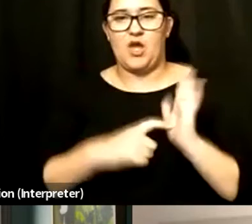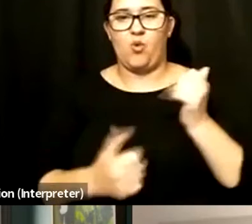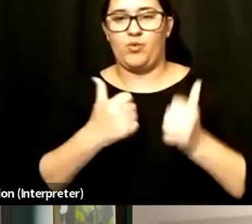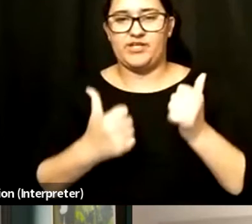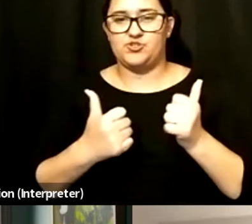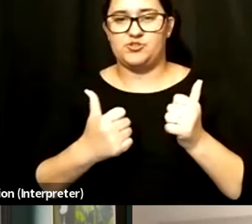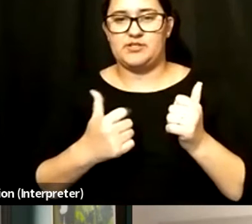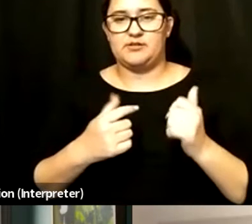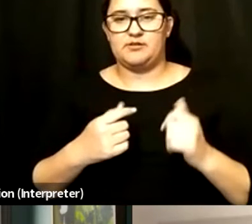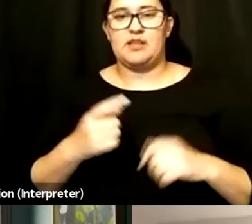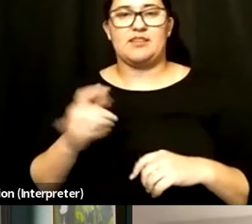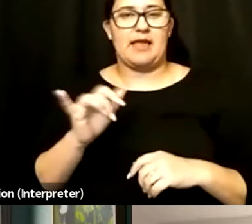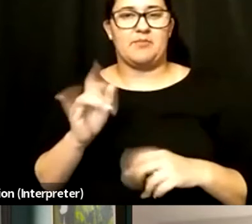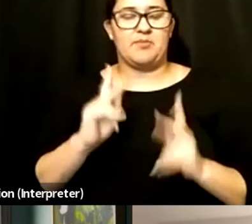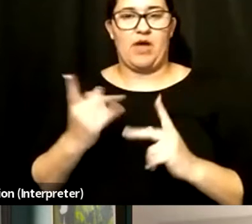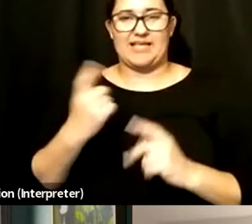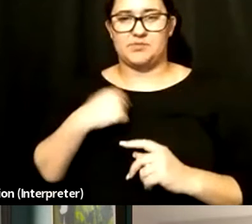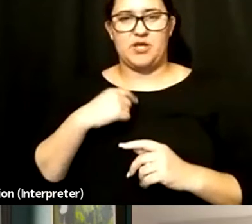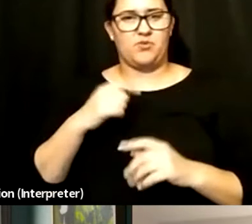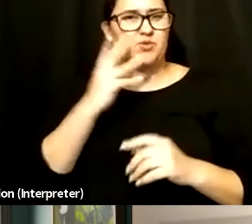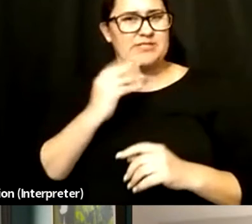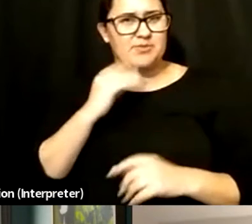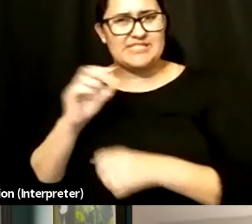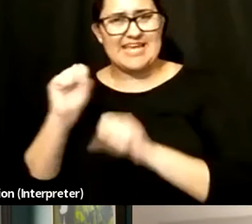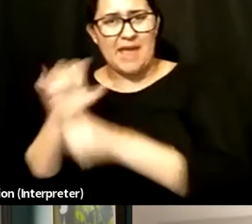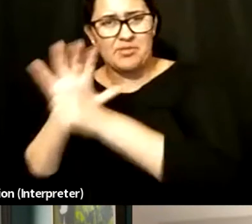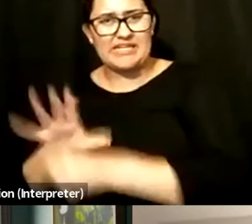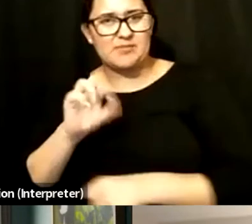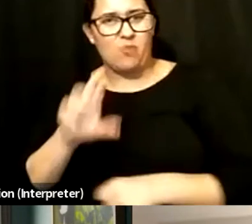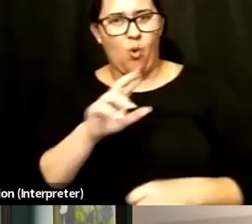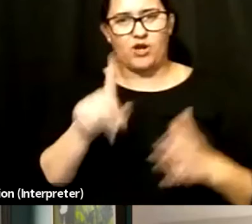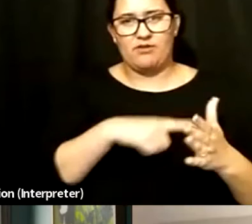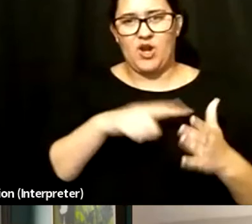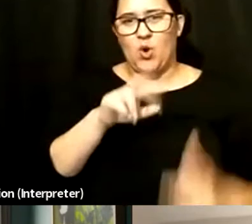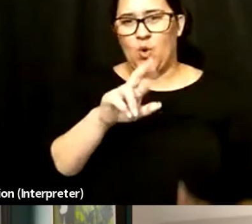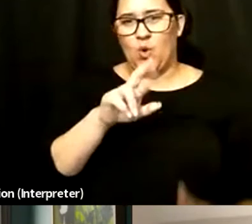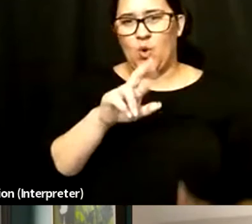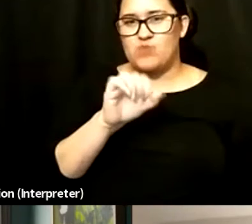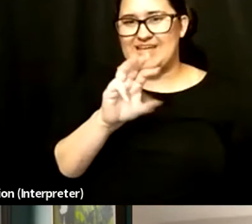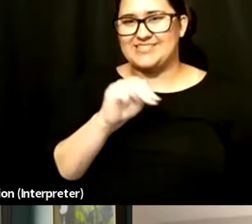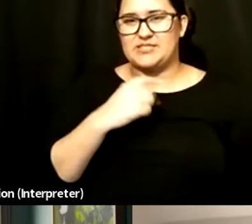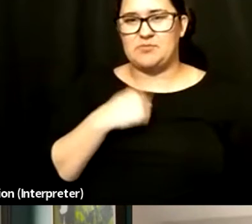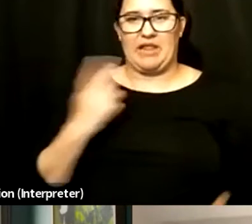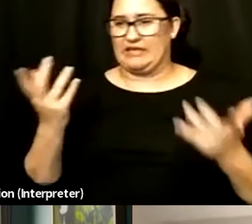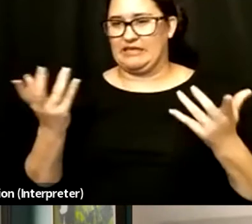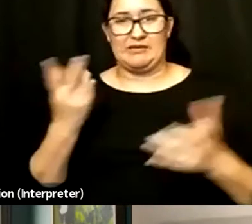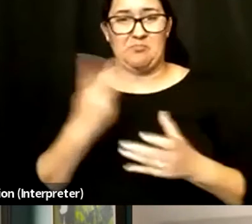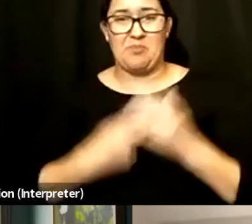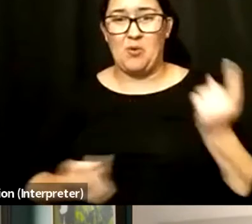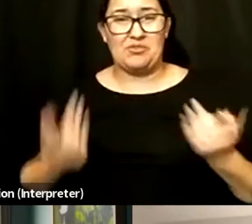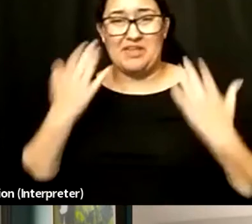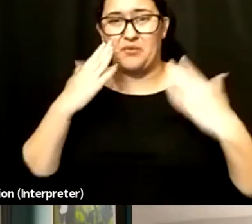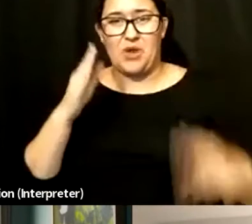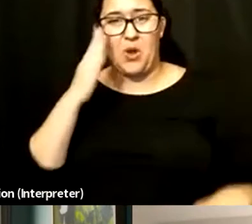experiencing ableism? Were you experiencing racism? Like, I don't know, but I know I was uncomfortable. But I remember I